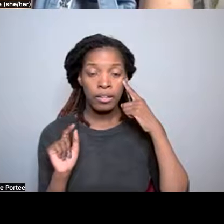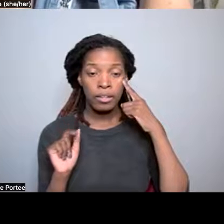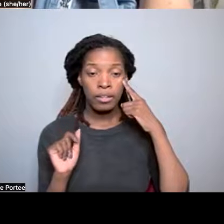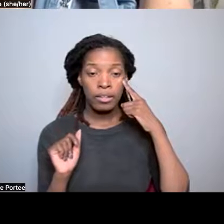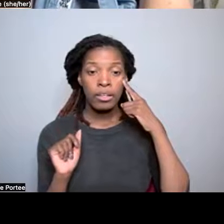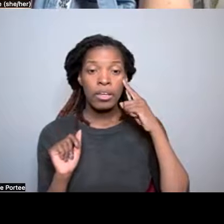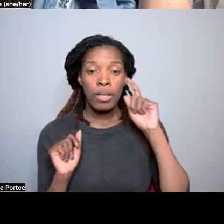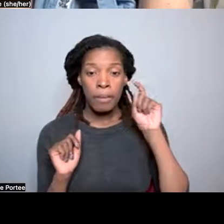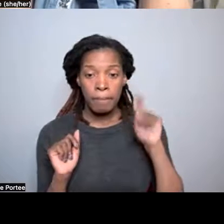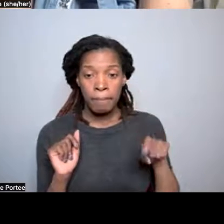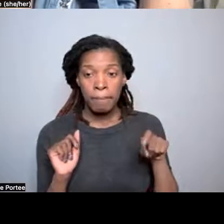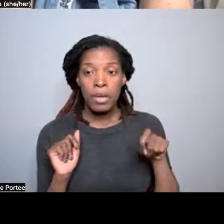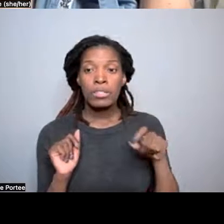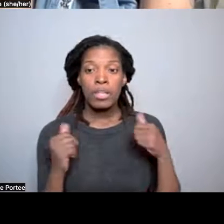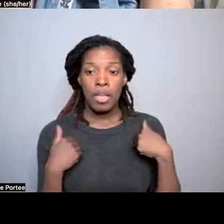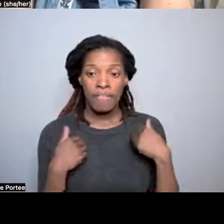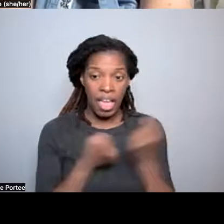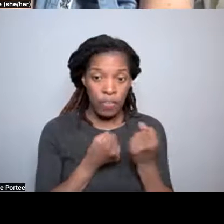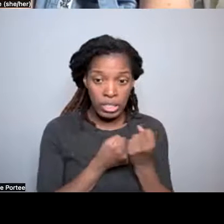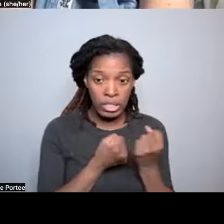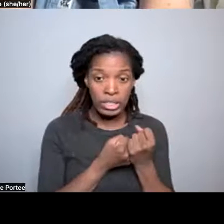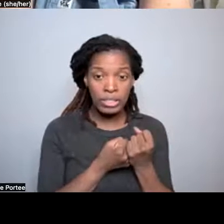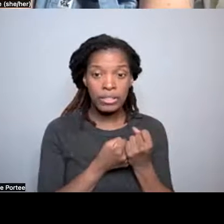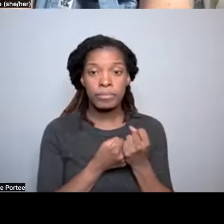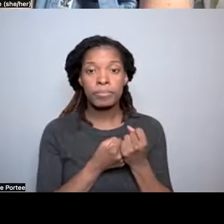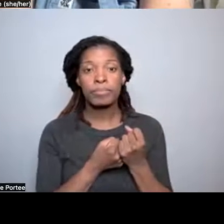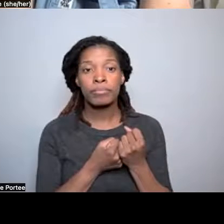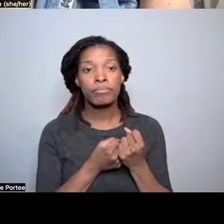we have advocacy as a tool